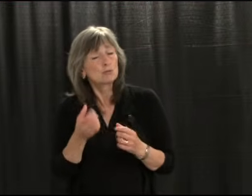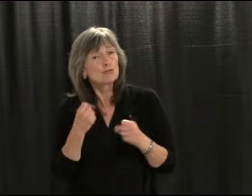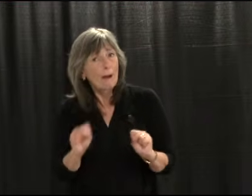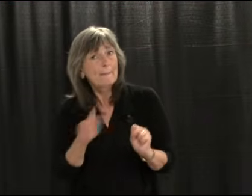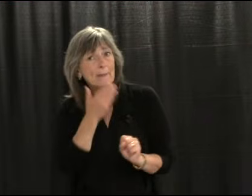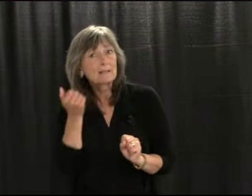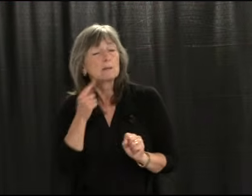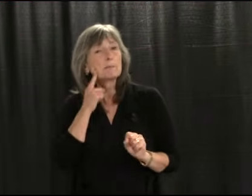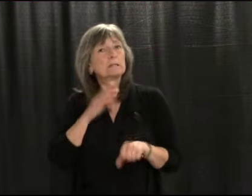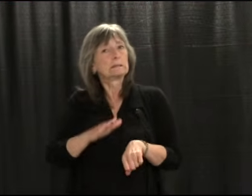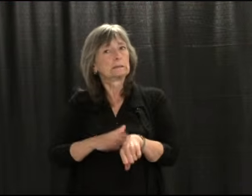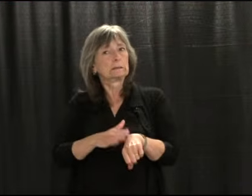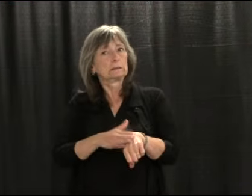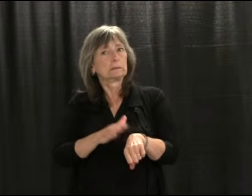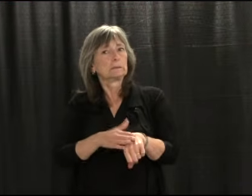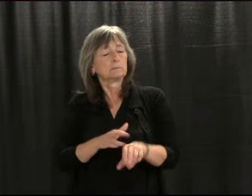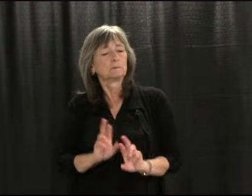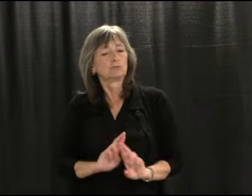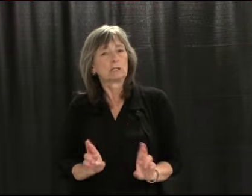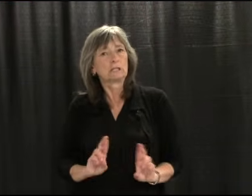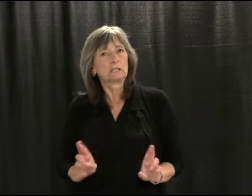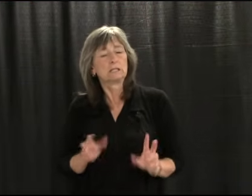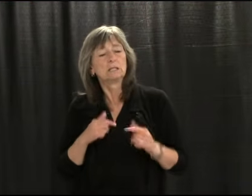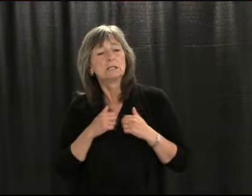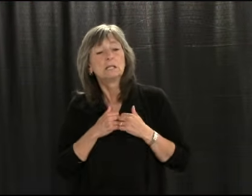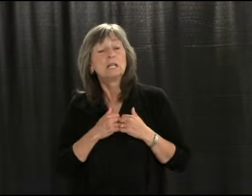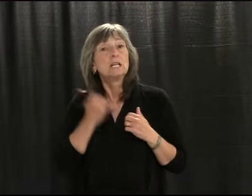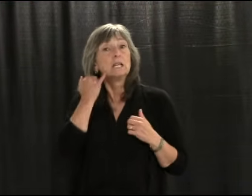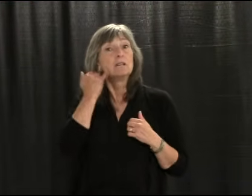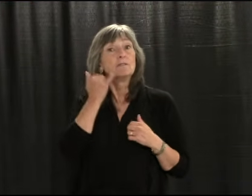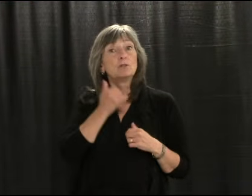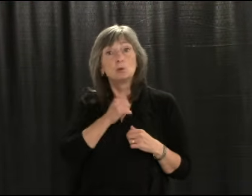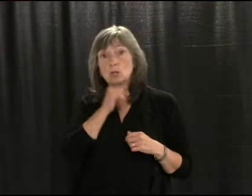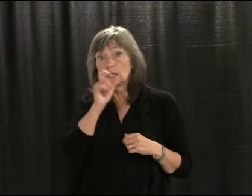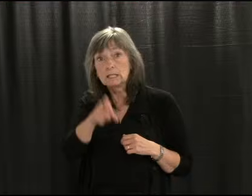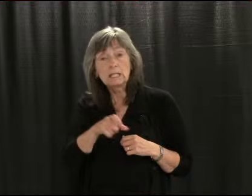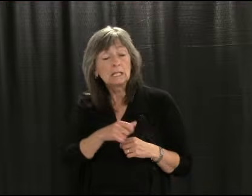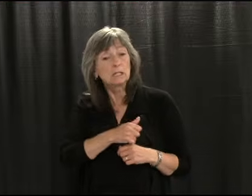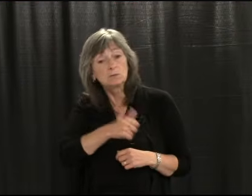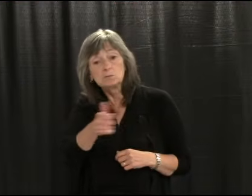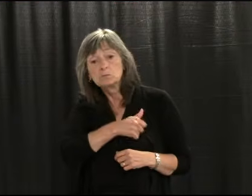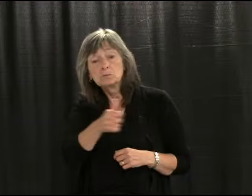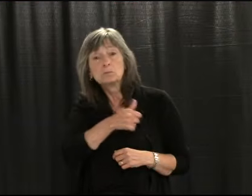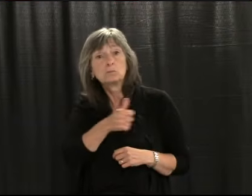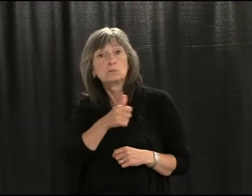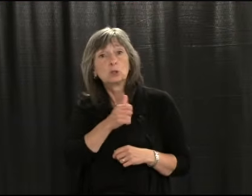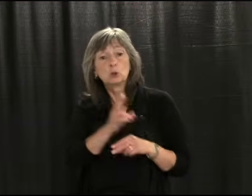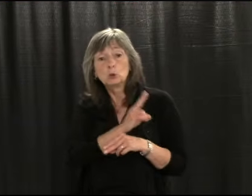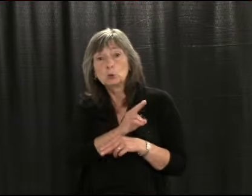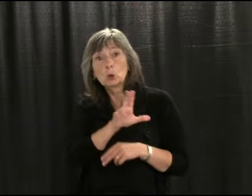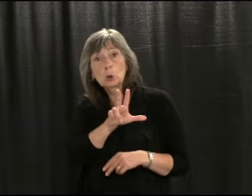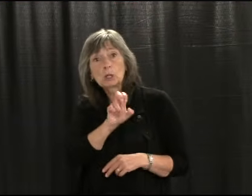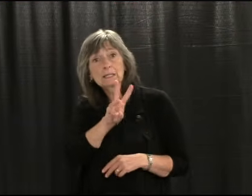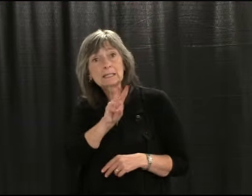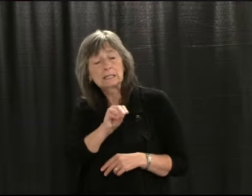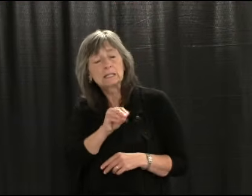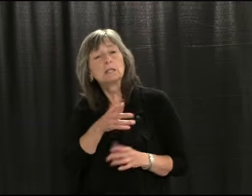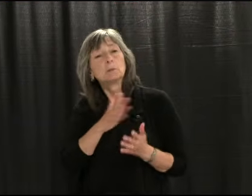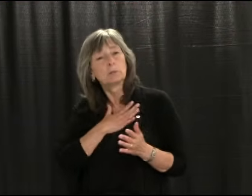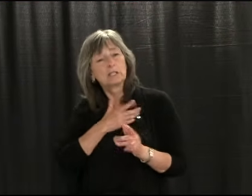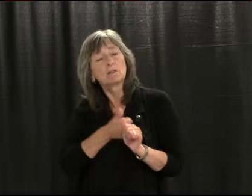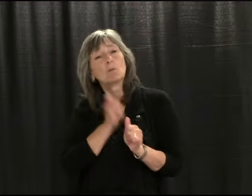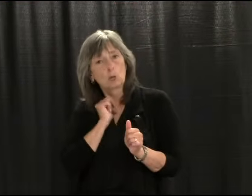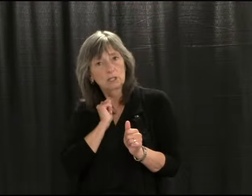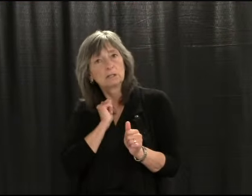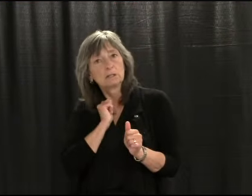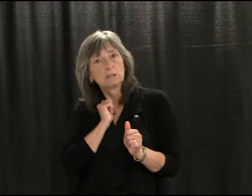if you are in that region, we ask that residents limit unnecessary travel on Route 360 to be aware that the situation